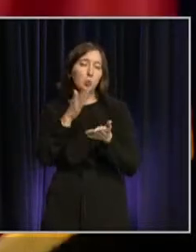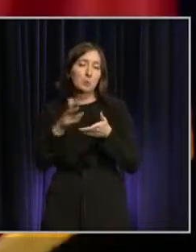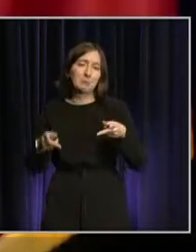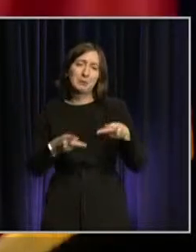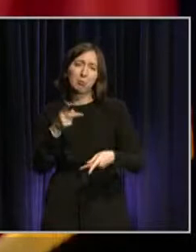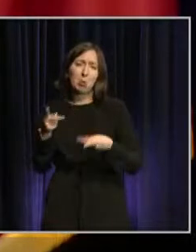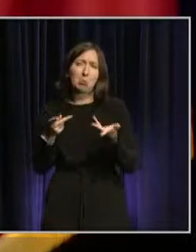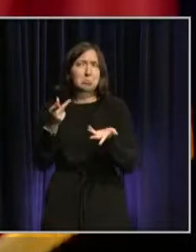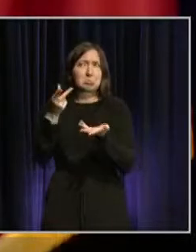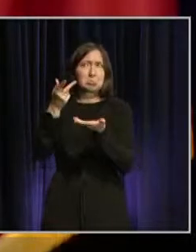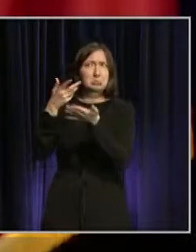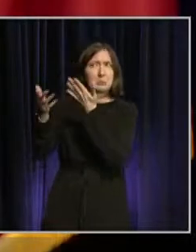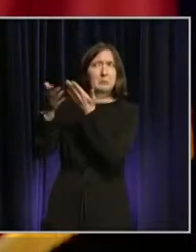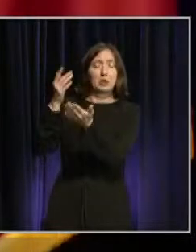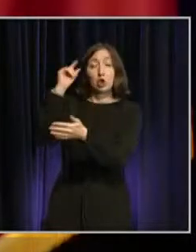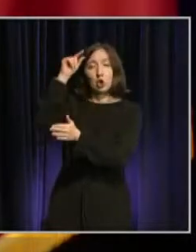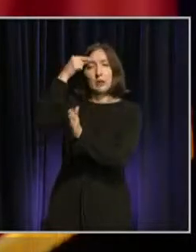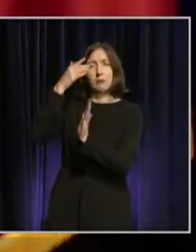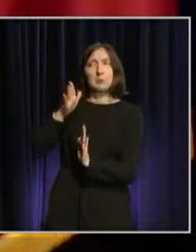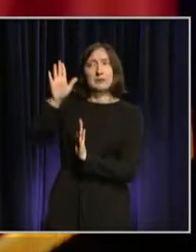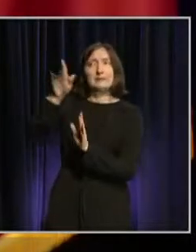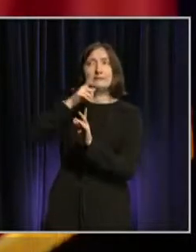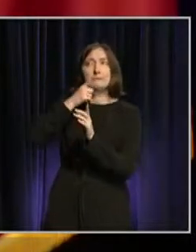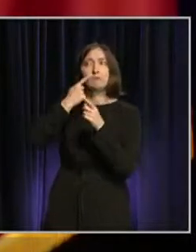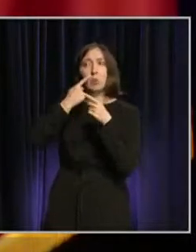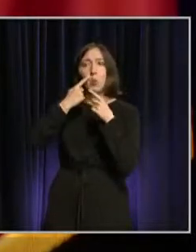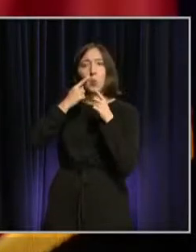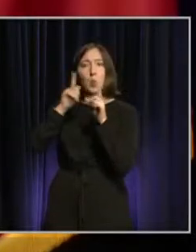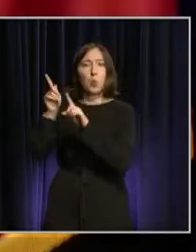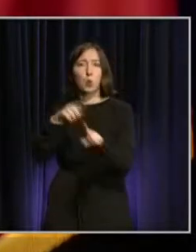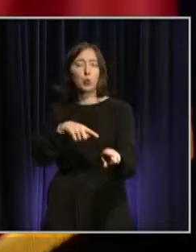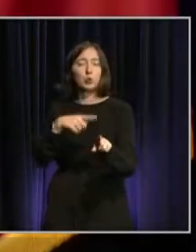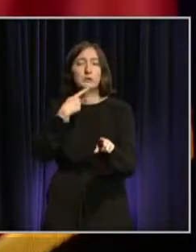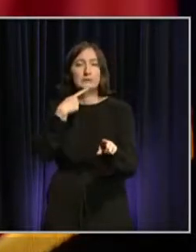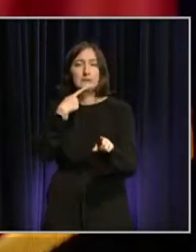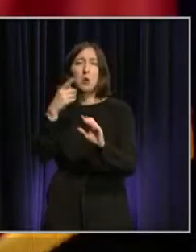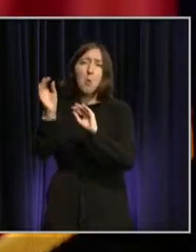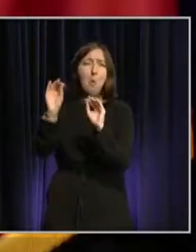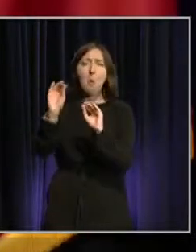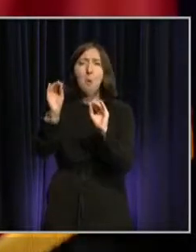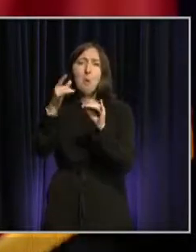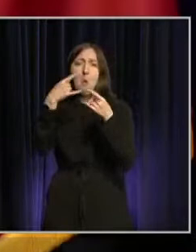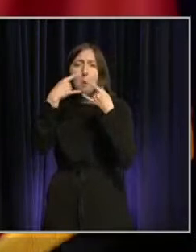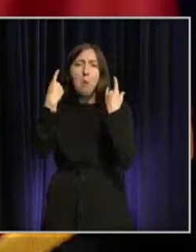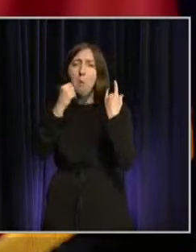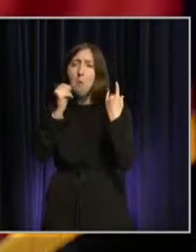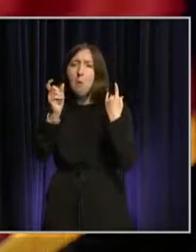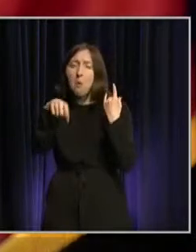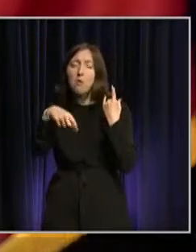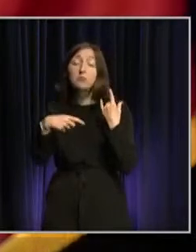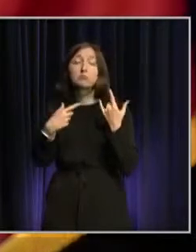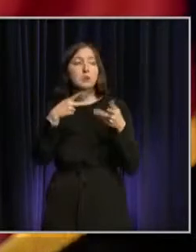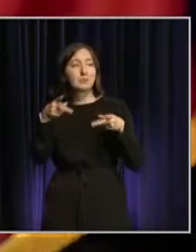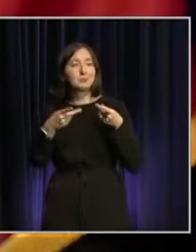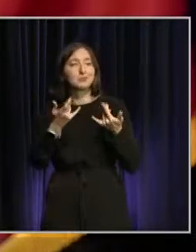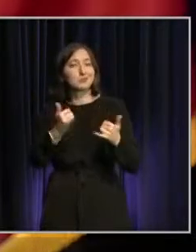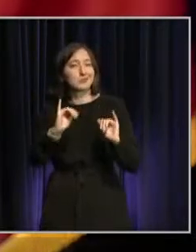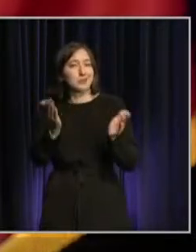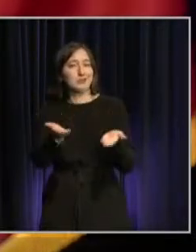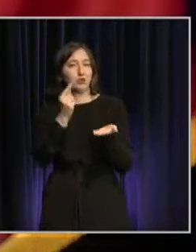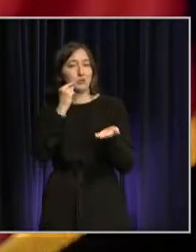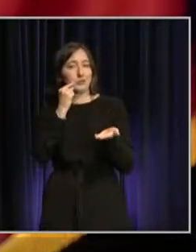the mask. We'll have a much better idea, I think, if it does have any impact. Hopefully it will not. After